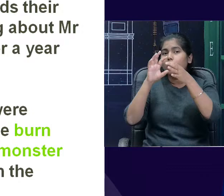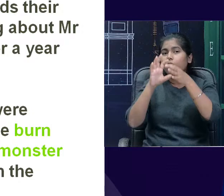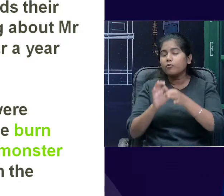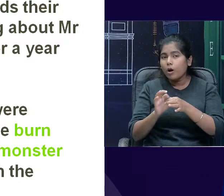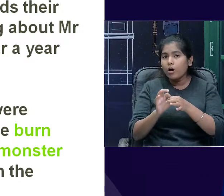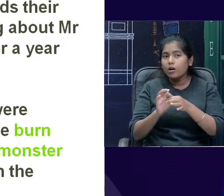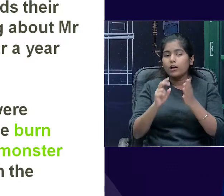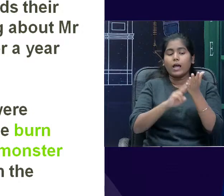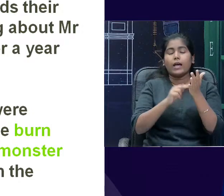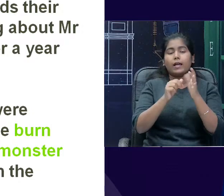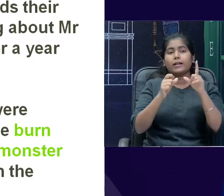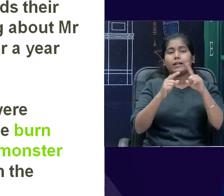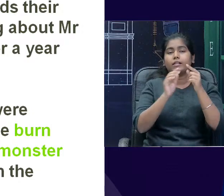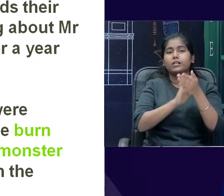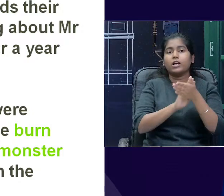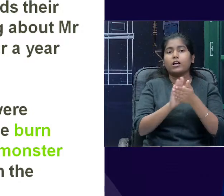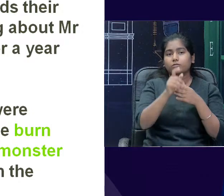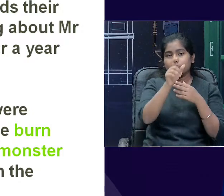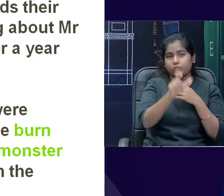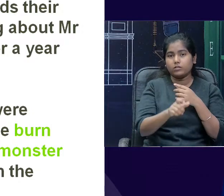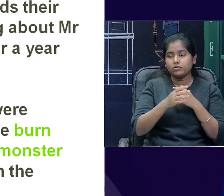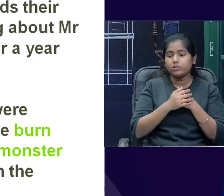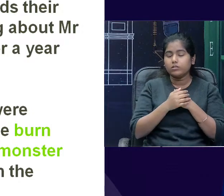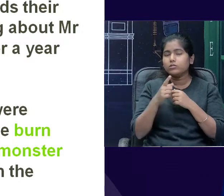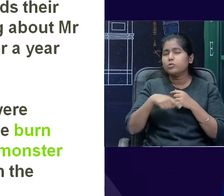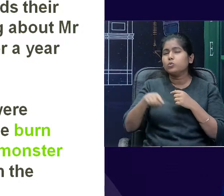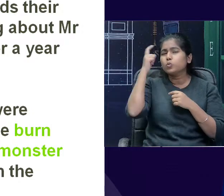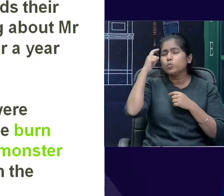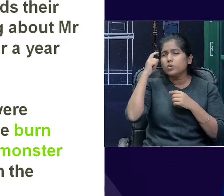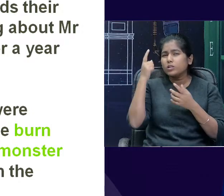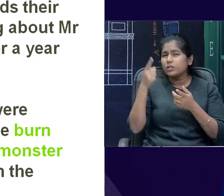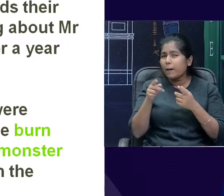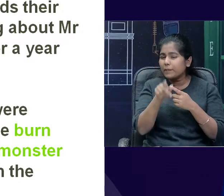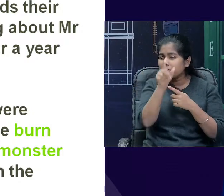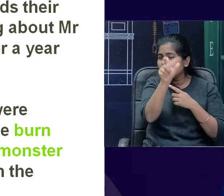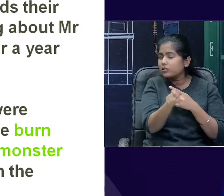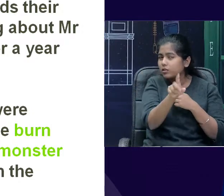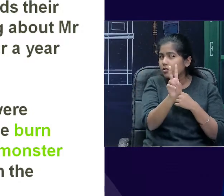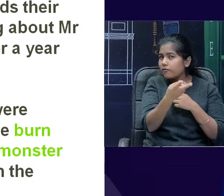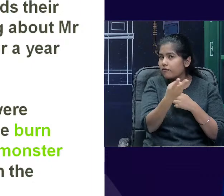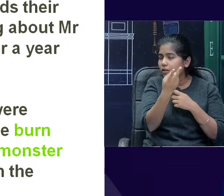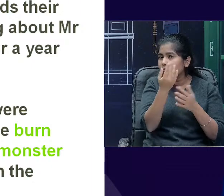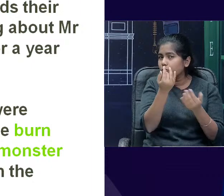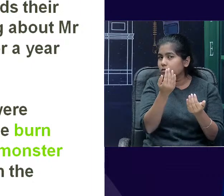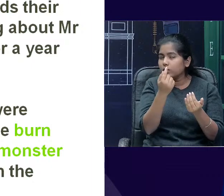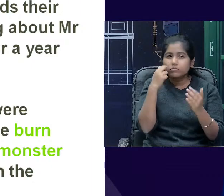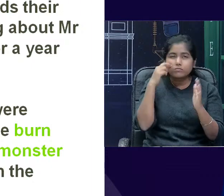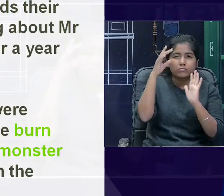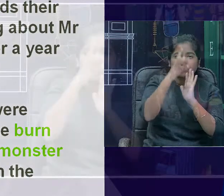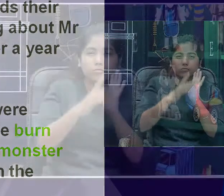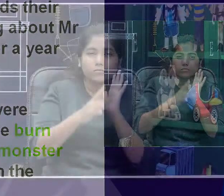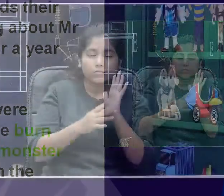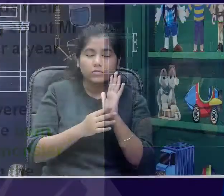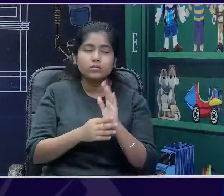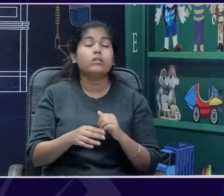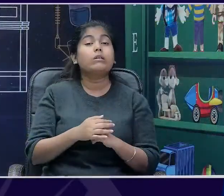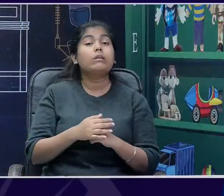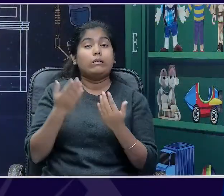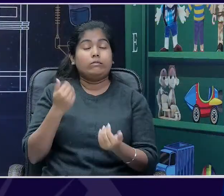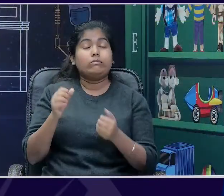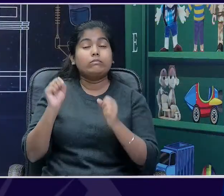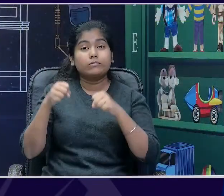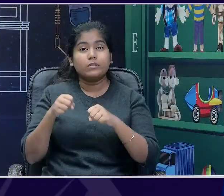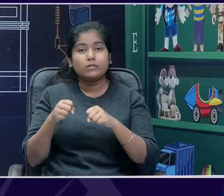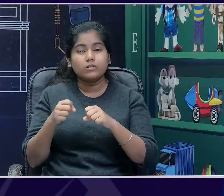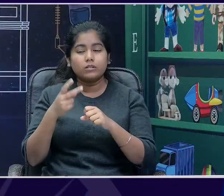Mr. Nath. Yes. What do you think? As we can see that the kids identified that he had hardly made a friend.